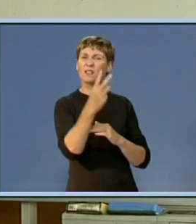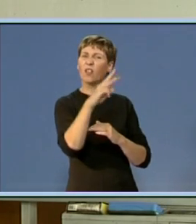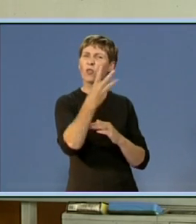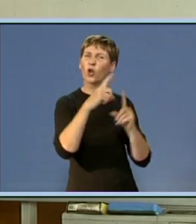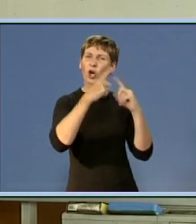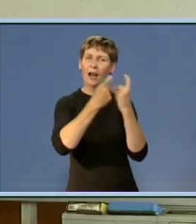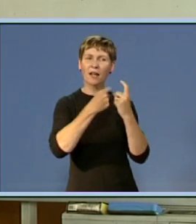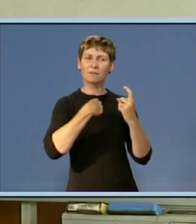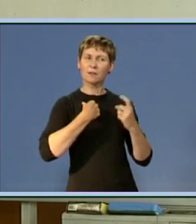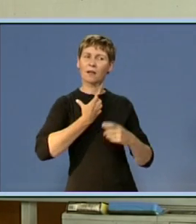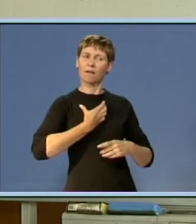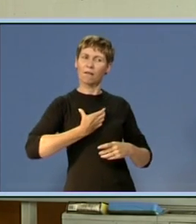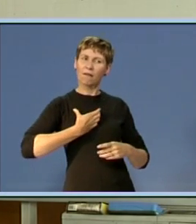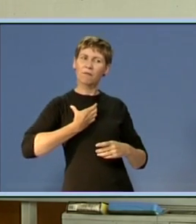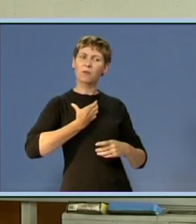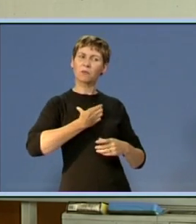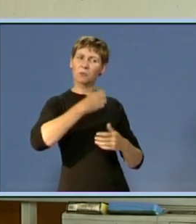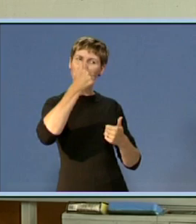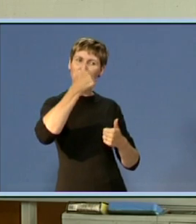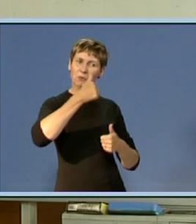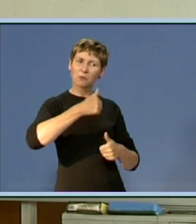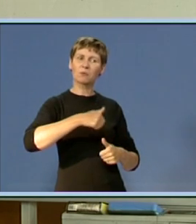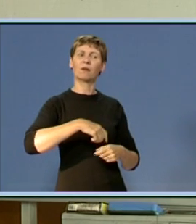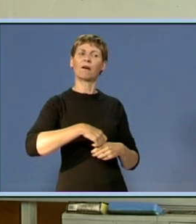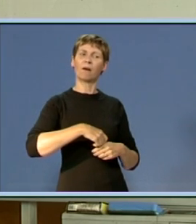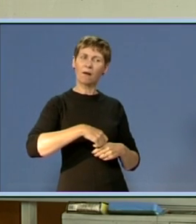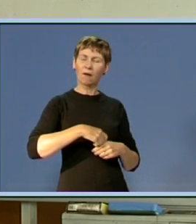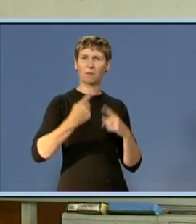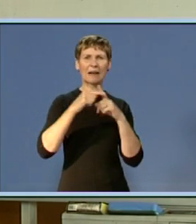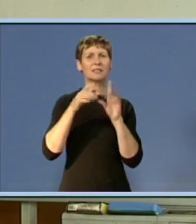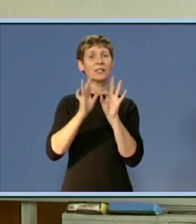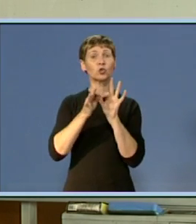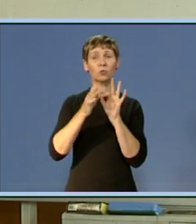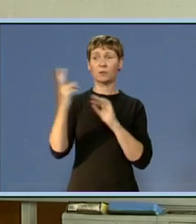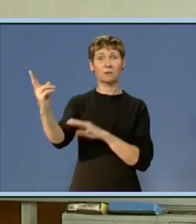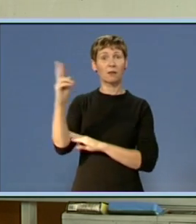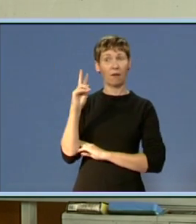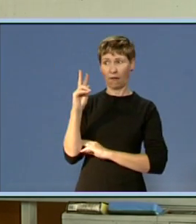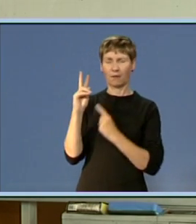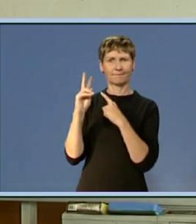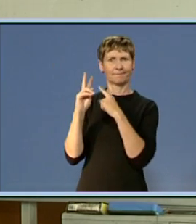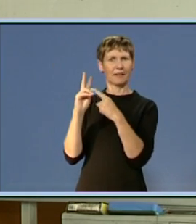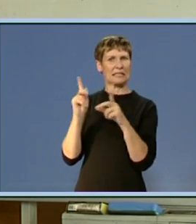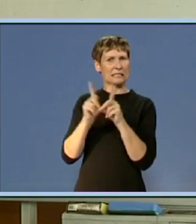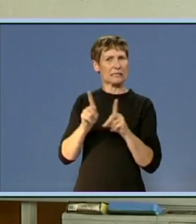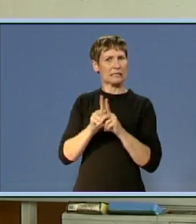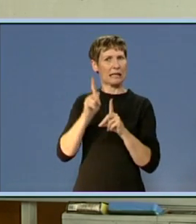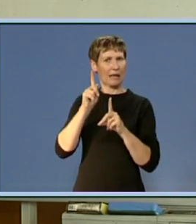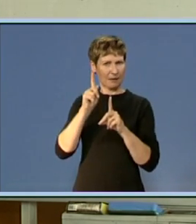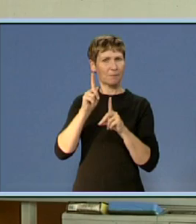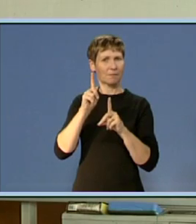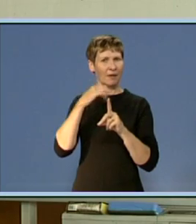of sessions, I felt quite comfortable, and that was because we had the continuity of